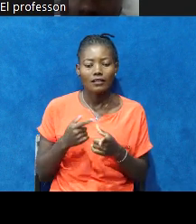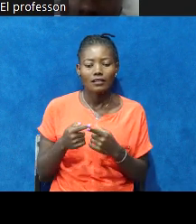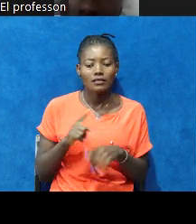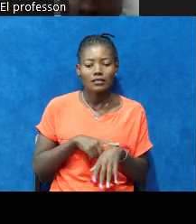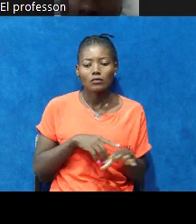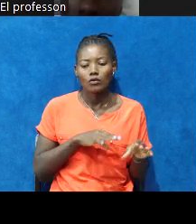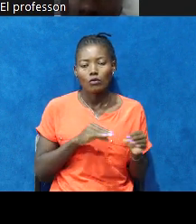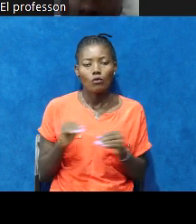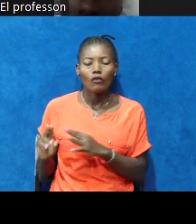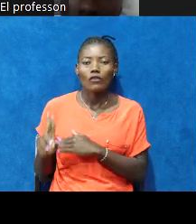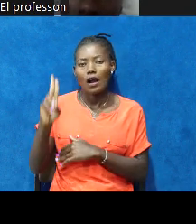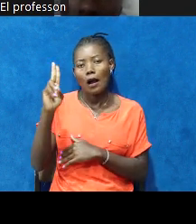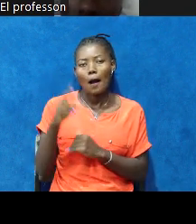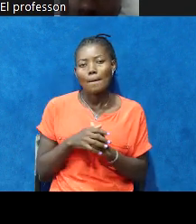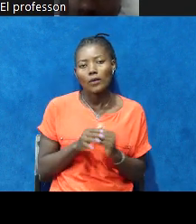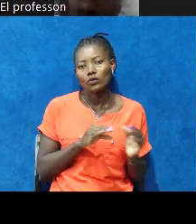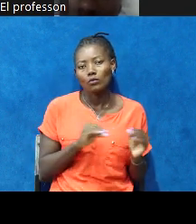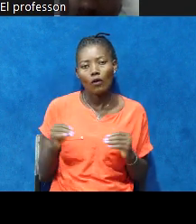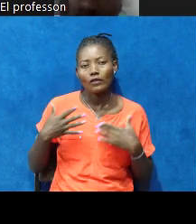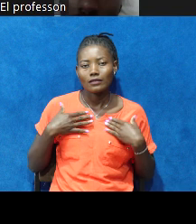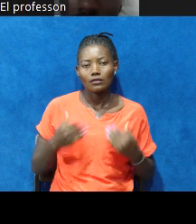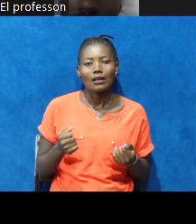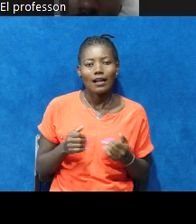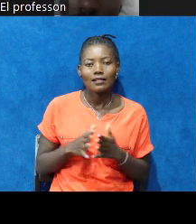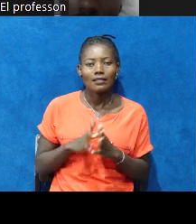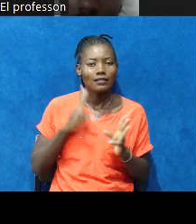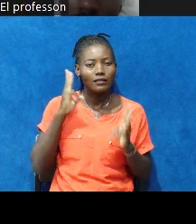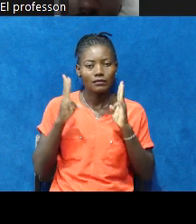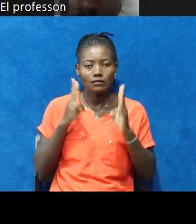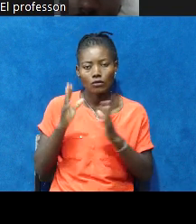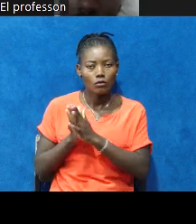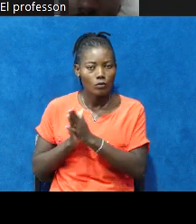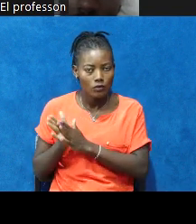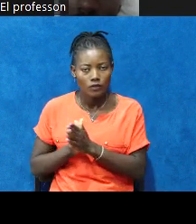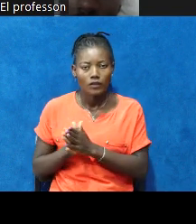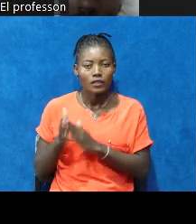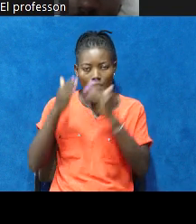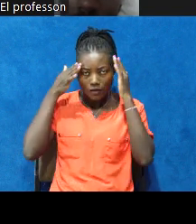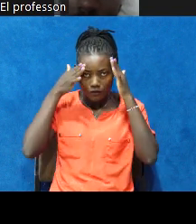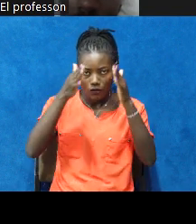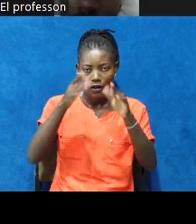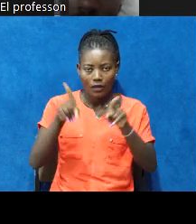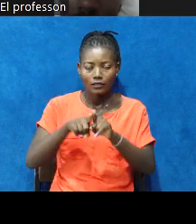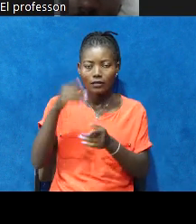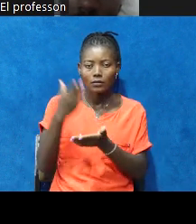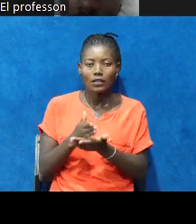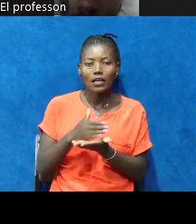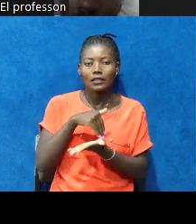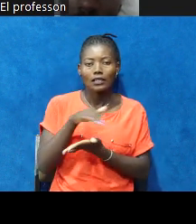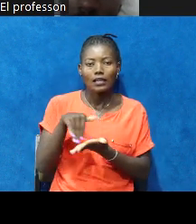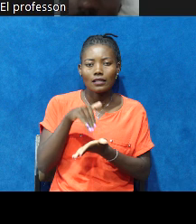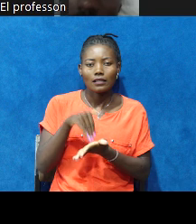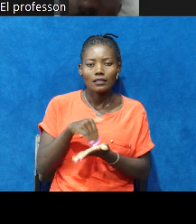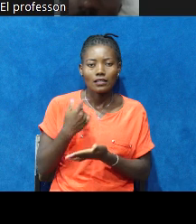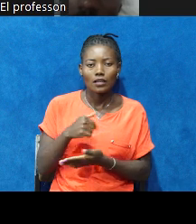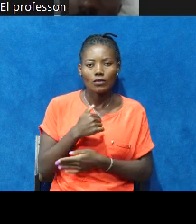as you move upward, you know, you move into healthy tension, you're motivated, focused, and right in the middle